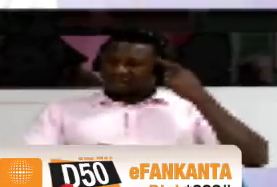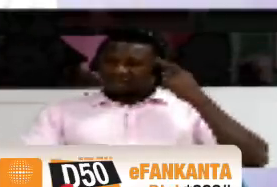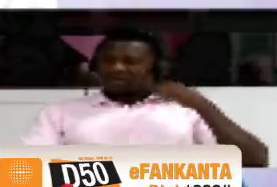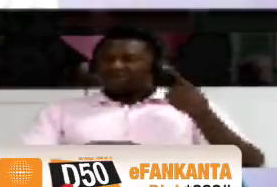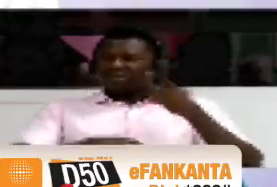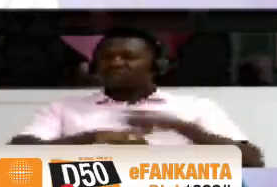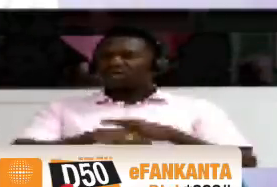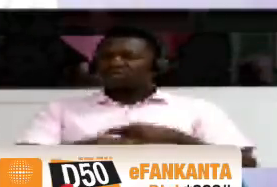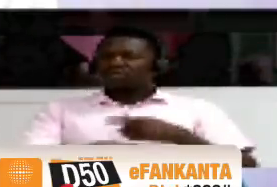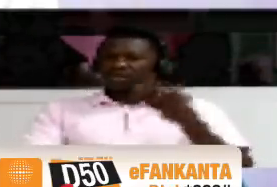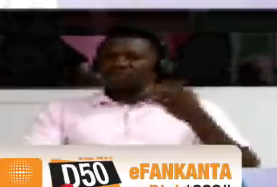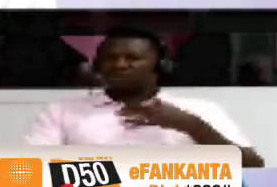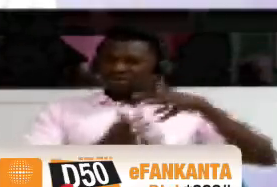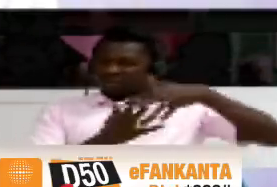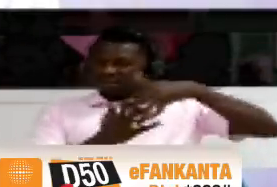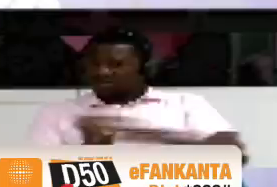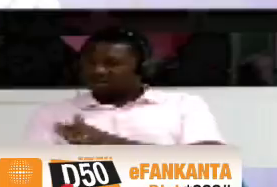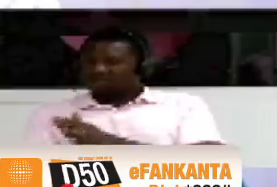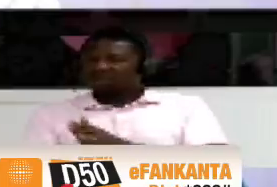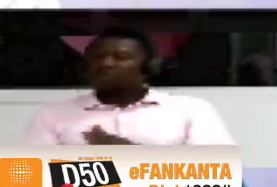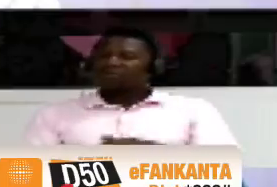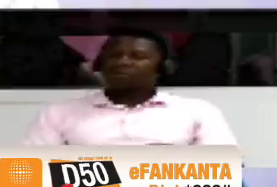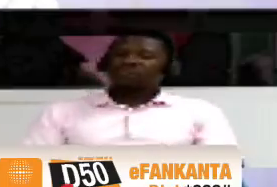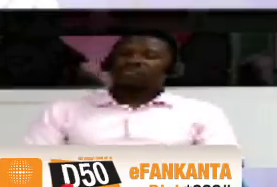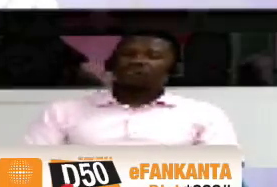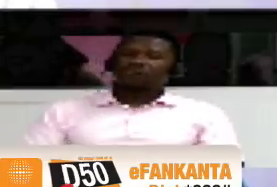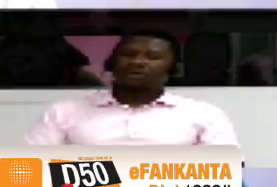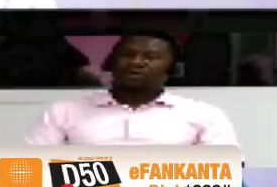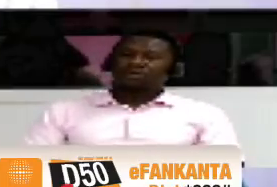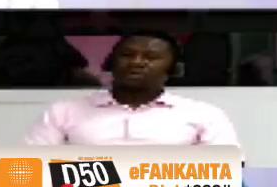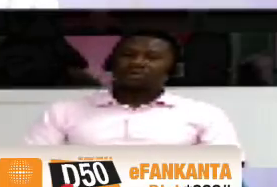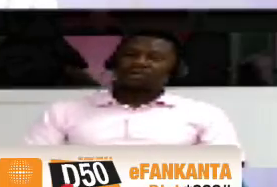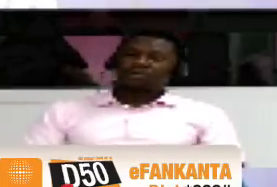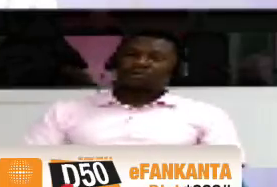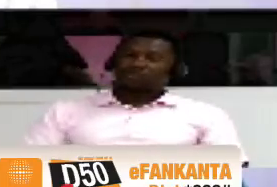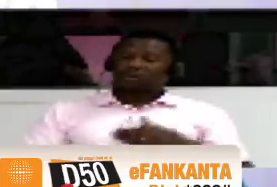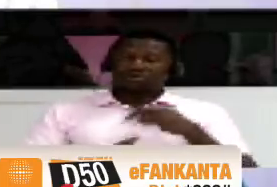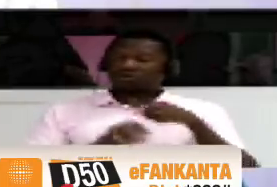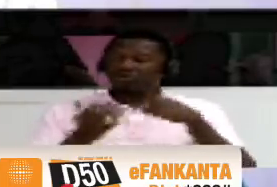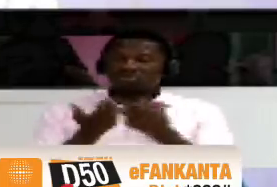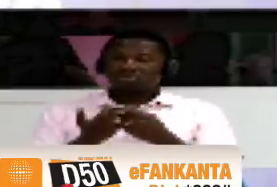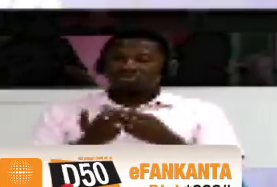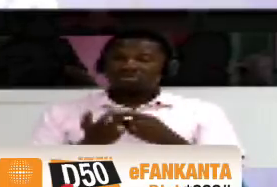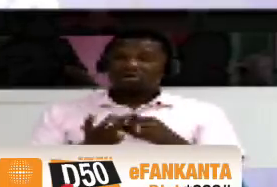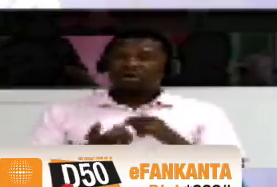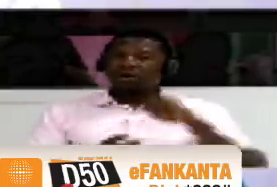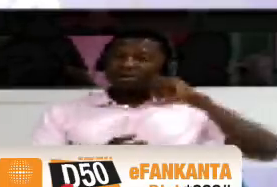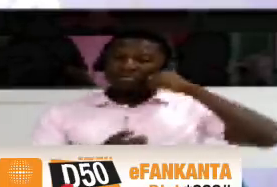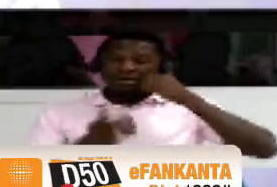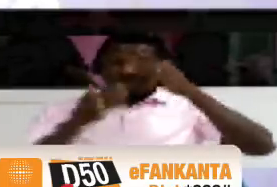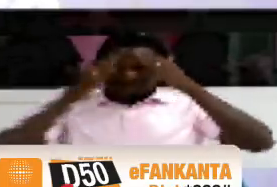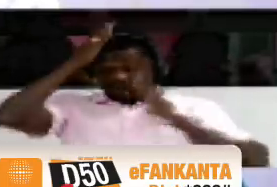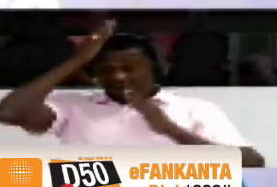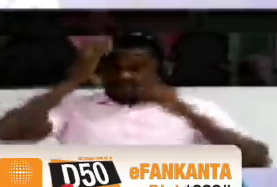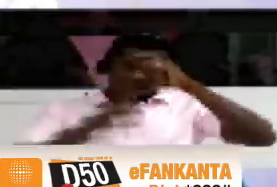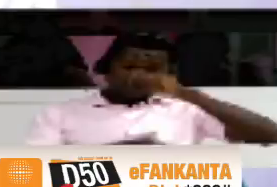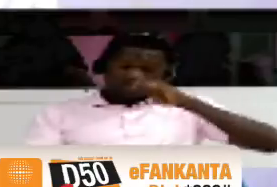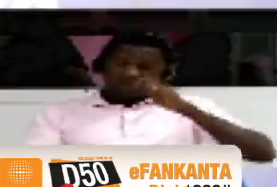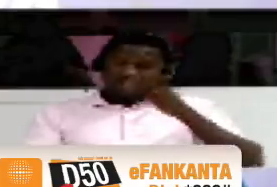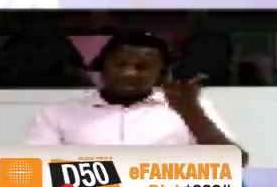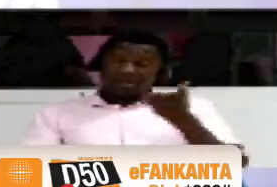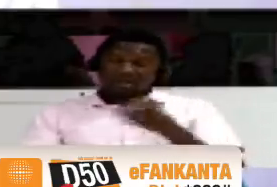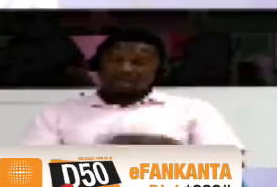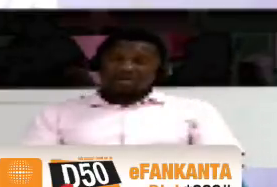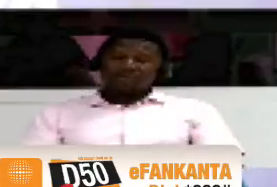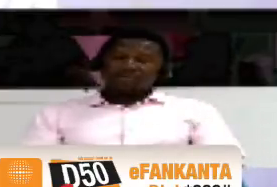that she was raped, according to, by some unknown paramilitary officers. That was what was